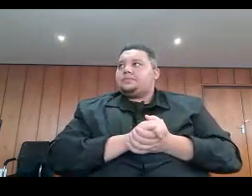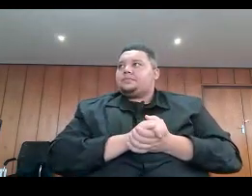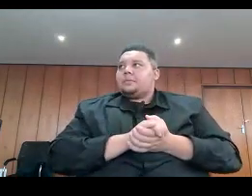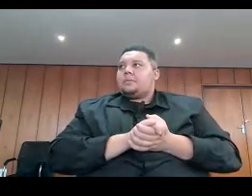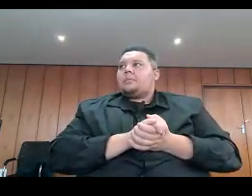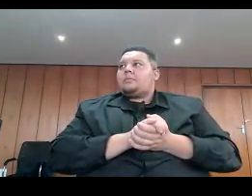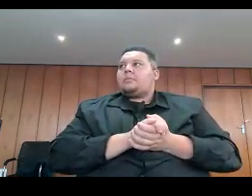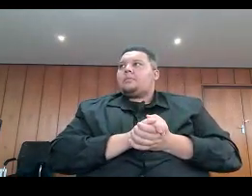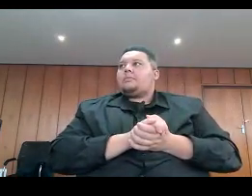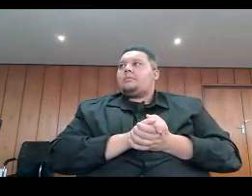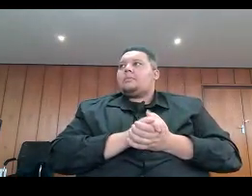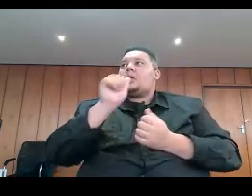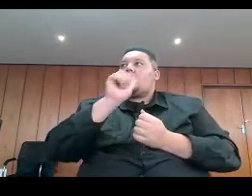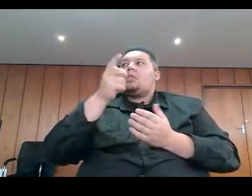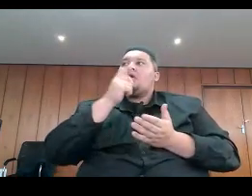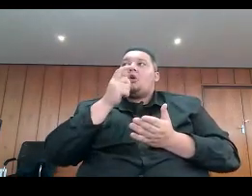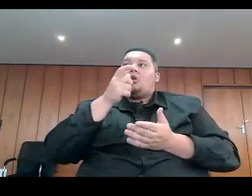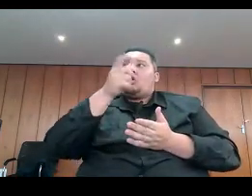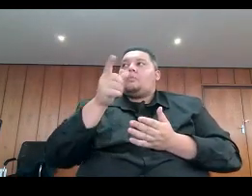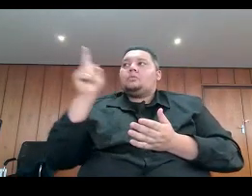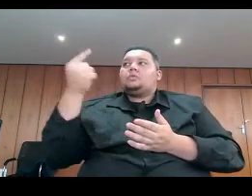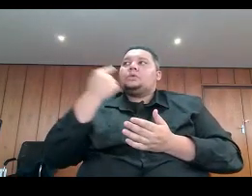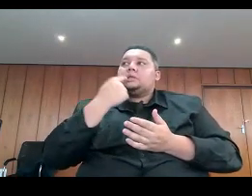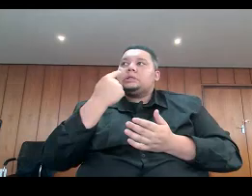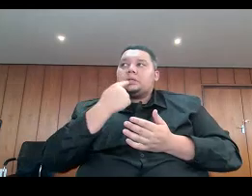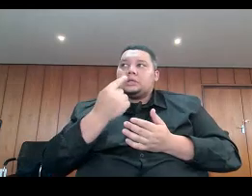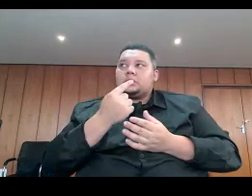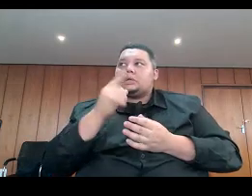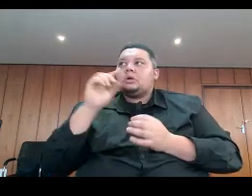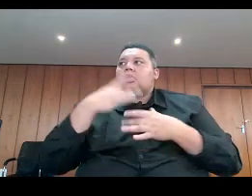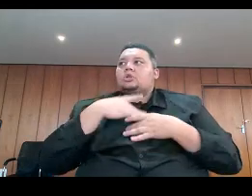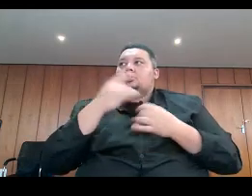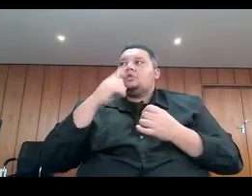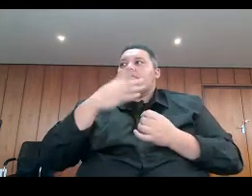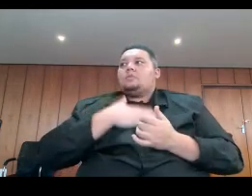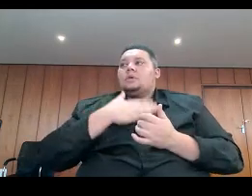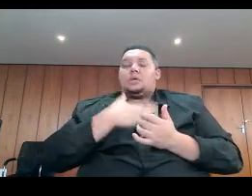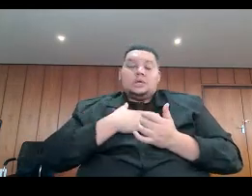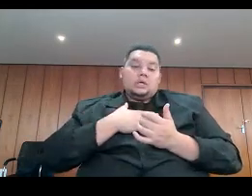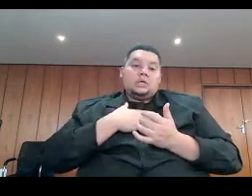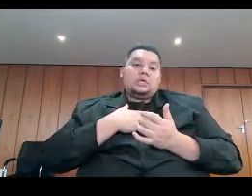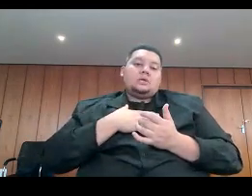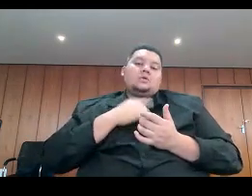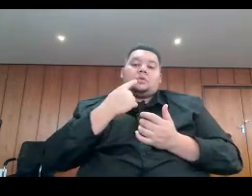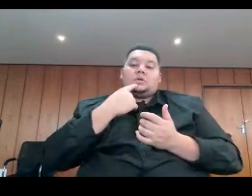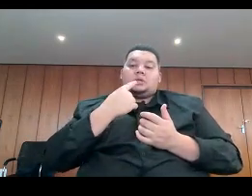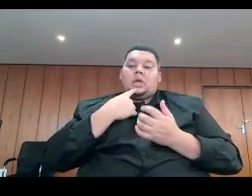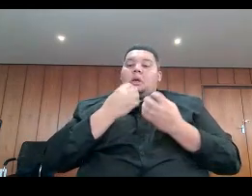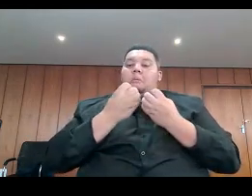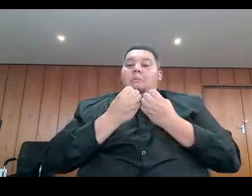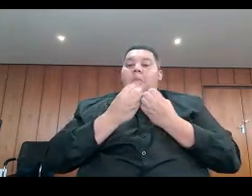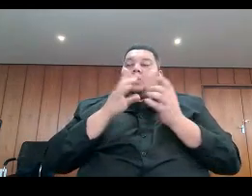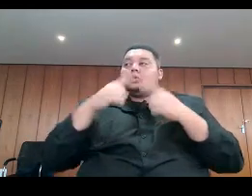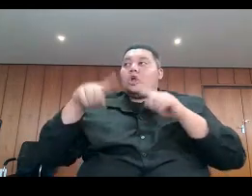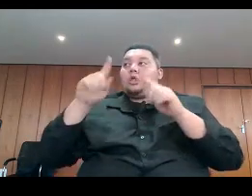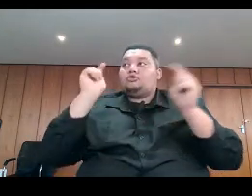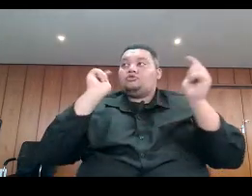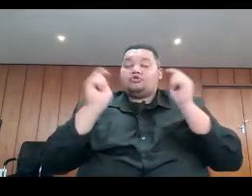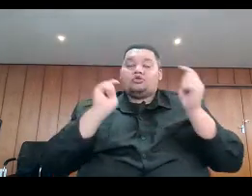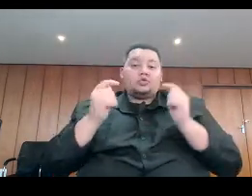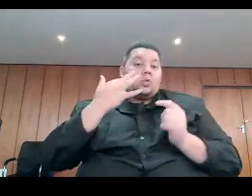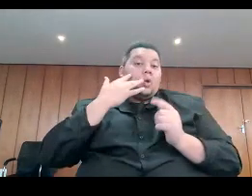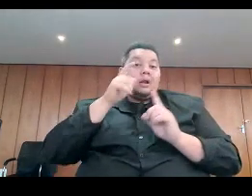I thought another comment that you made that was so interesting to me was the fact that often that changes